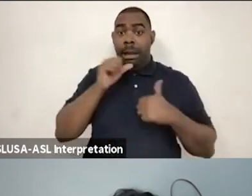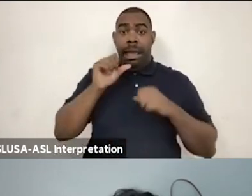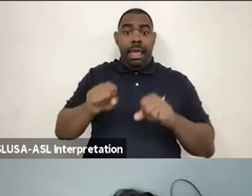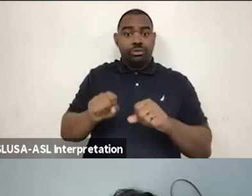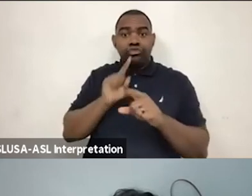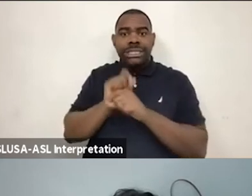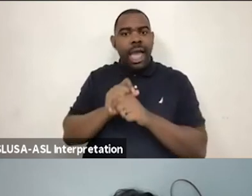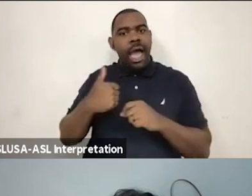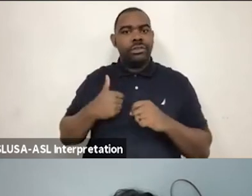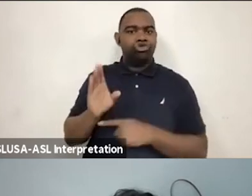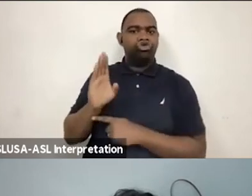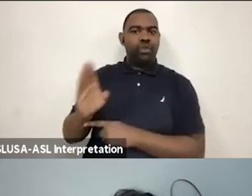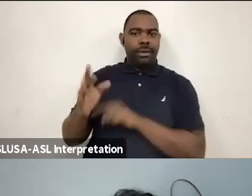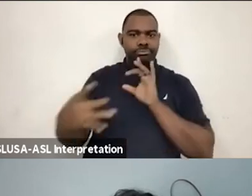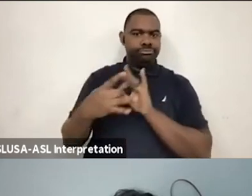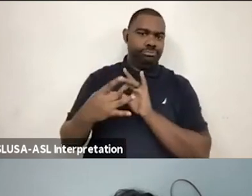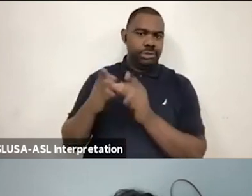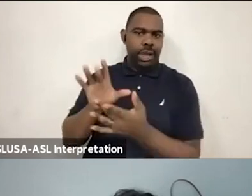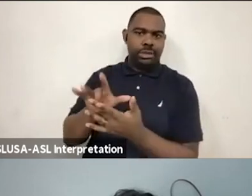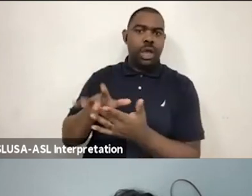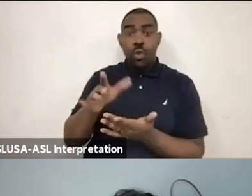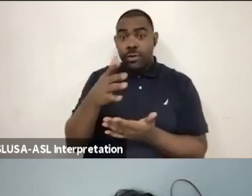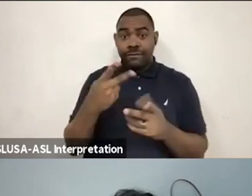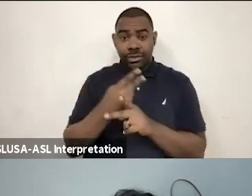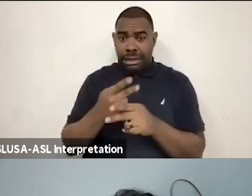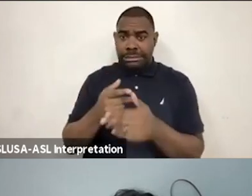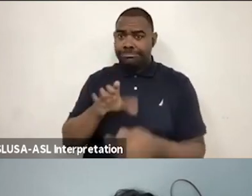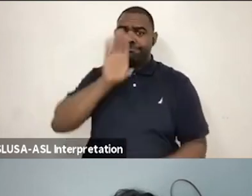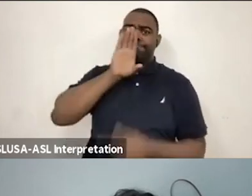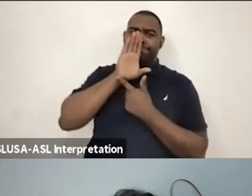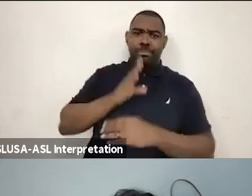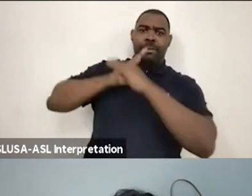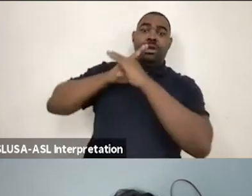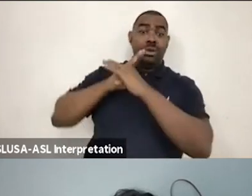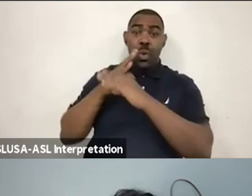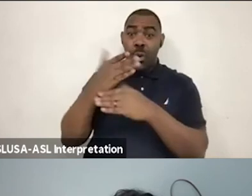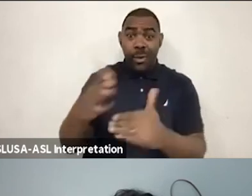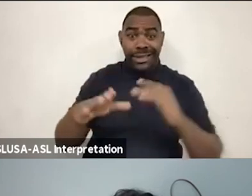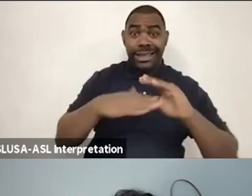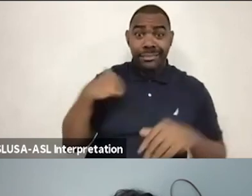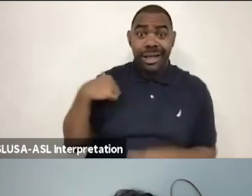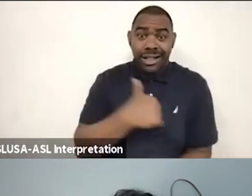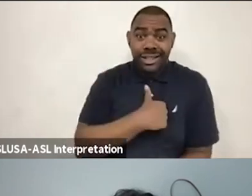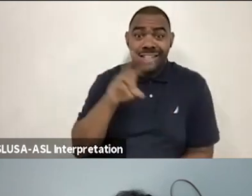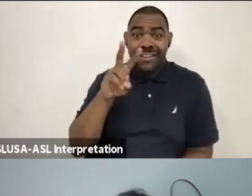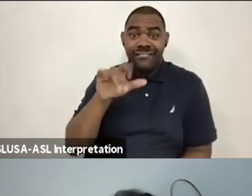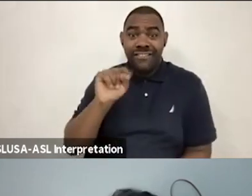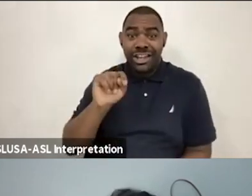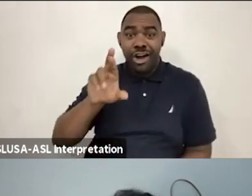you're not able to have a direct contact with them, or you find a stumbling block, then send us an email at,